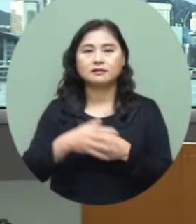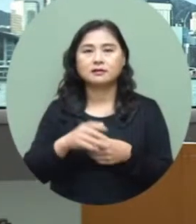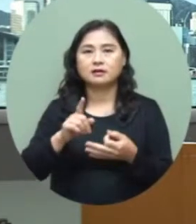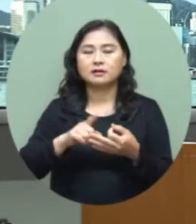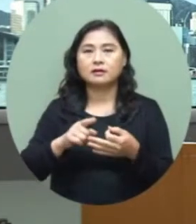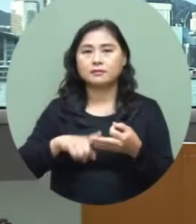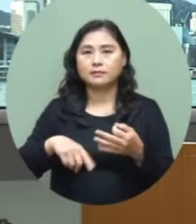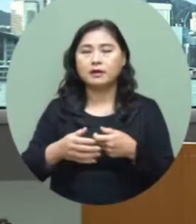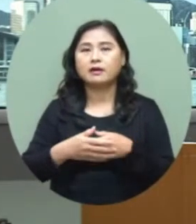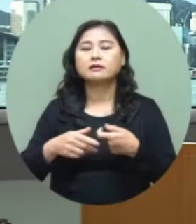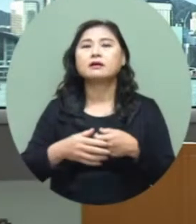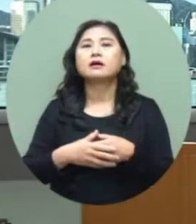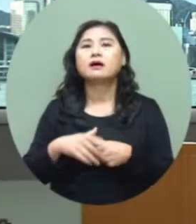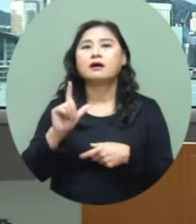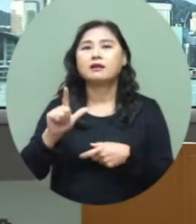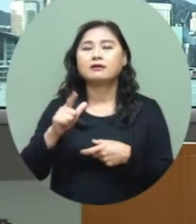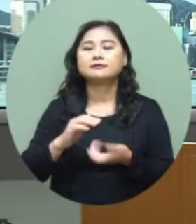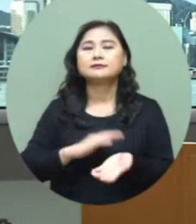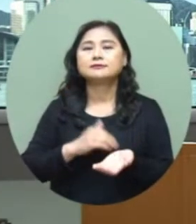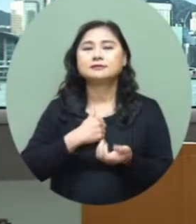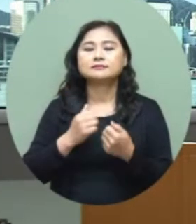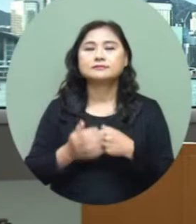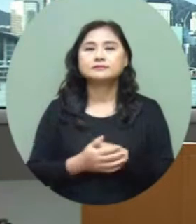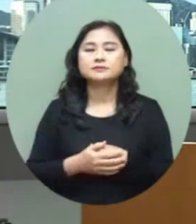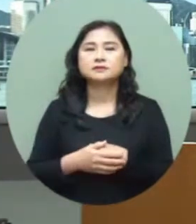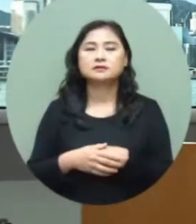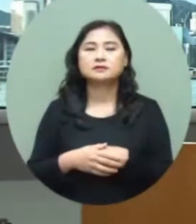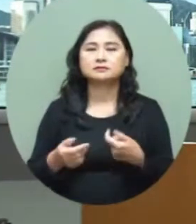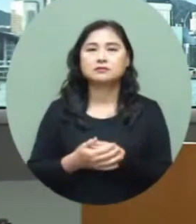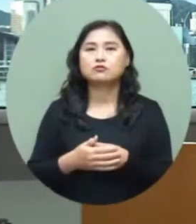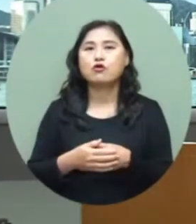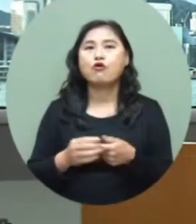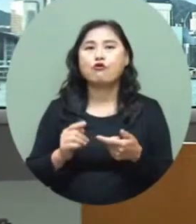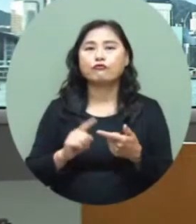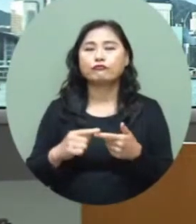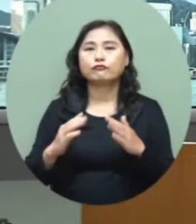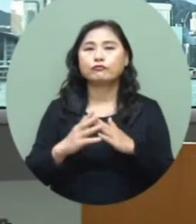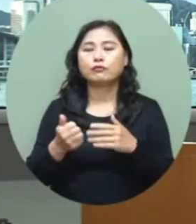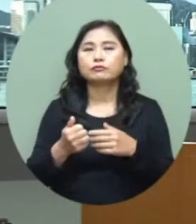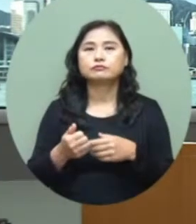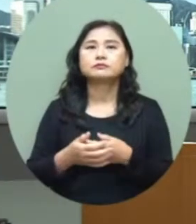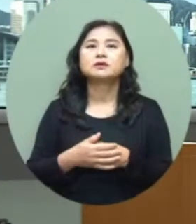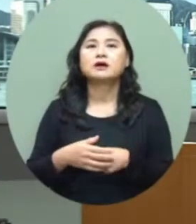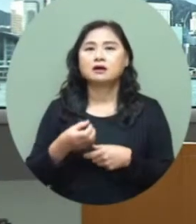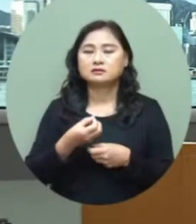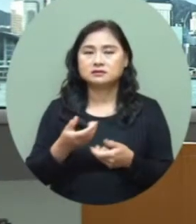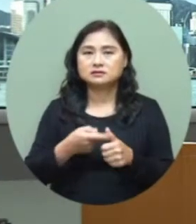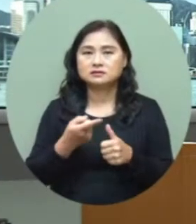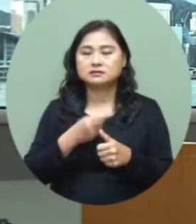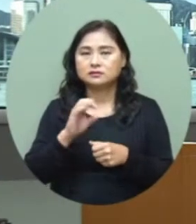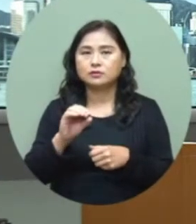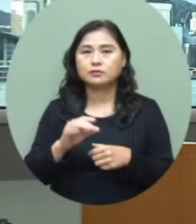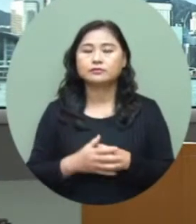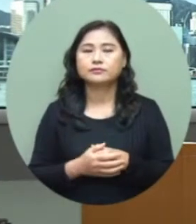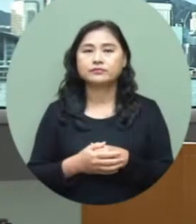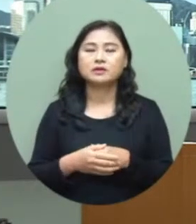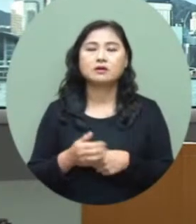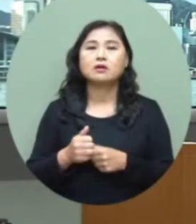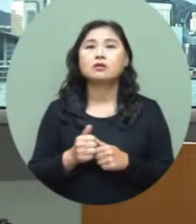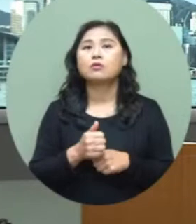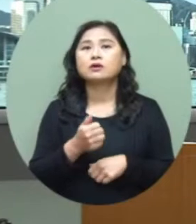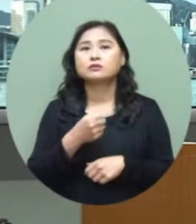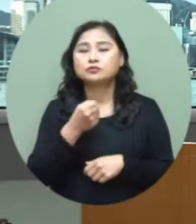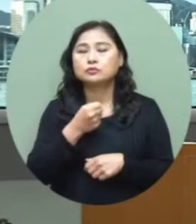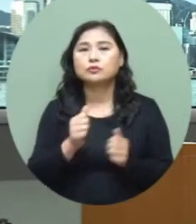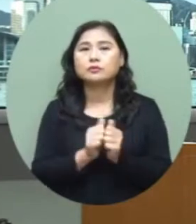Chang Shok-kwan, and from the Hospital Authority Chief Manager, Dr. Larry Lee. We'll first hear from the Undersecretary.